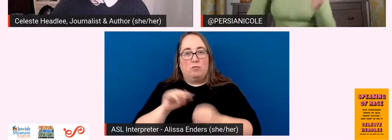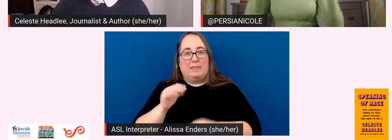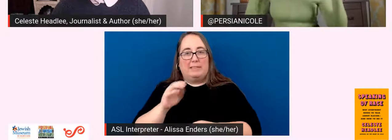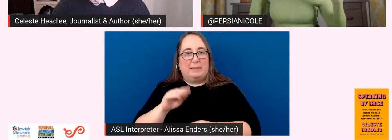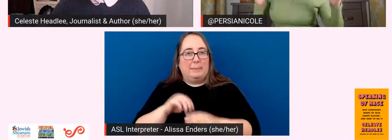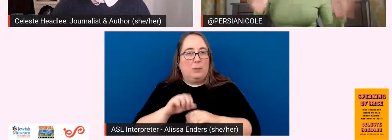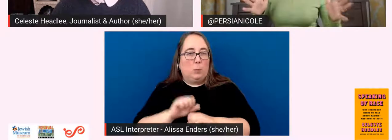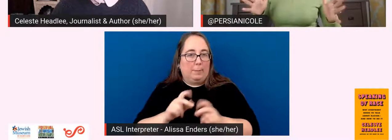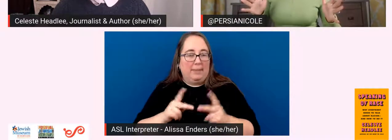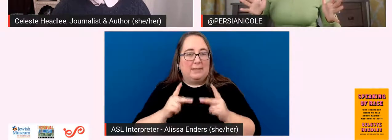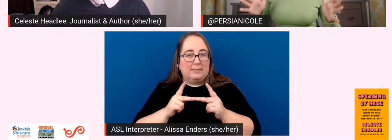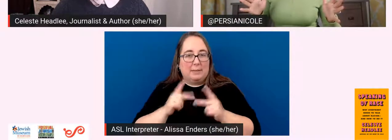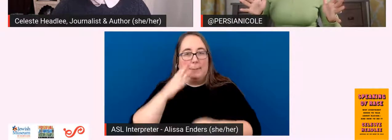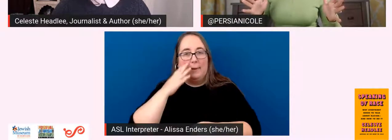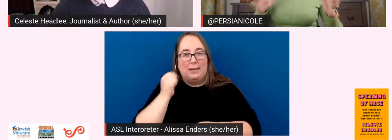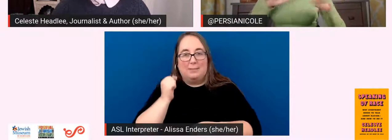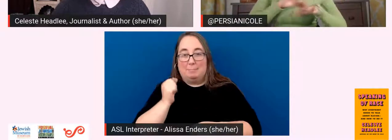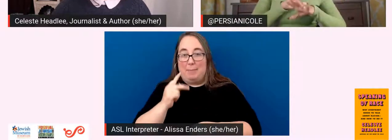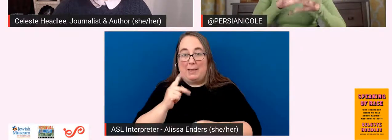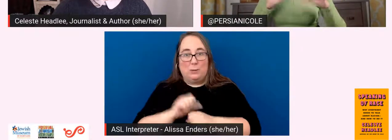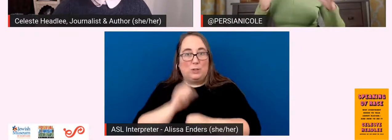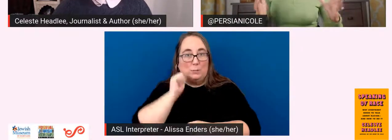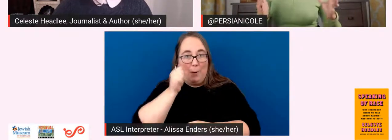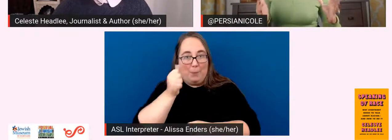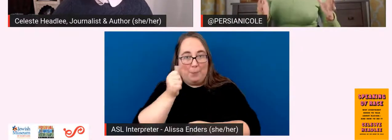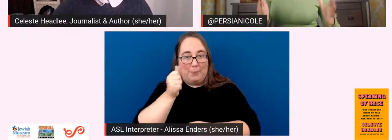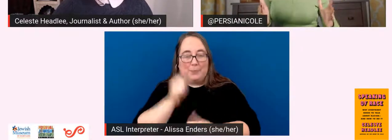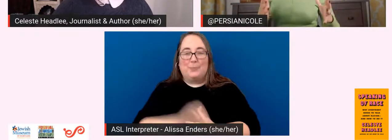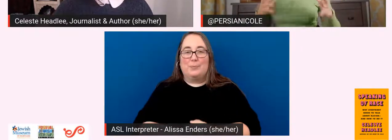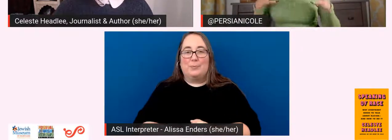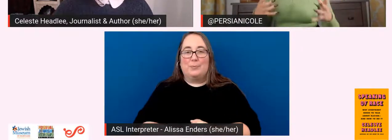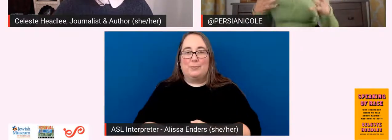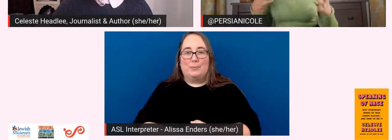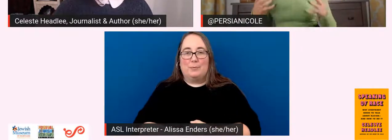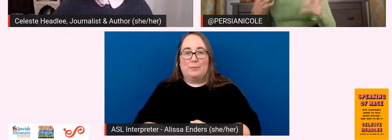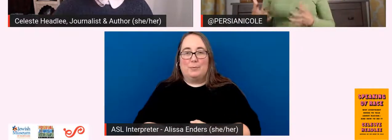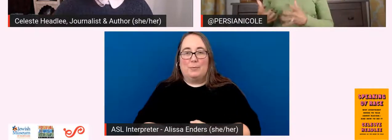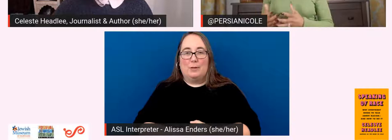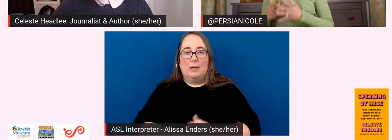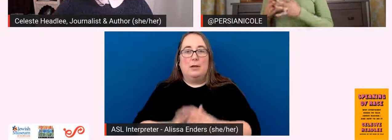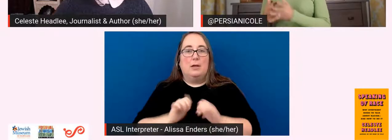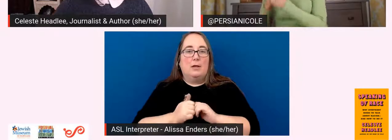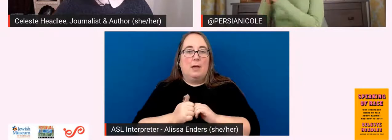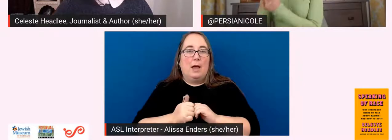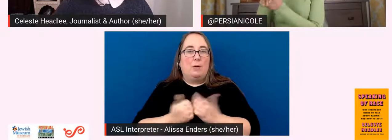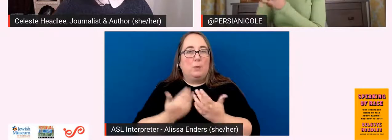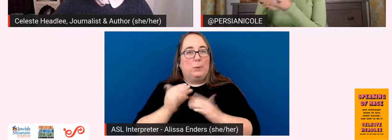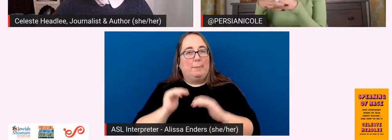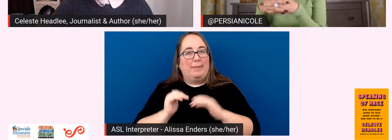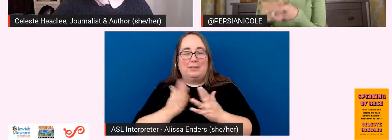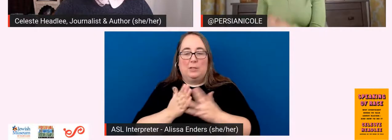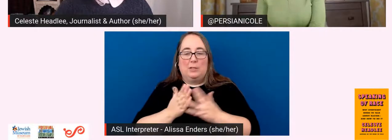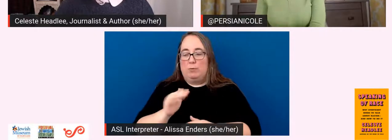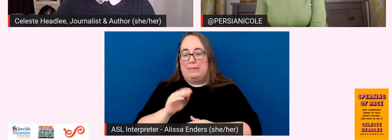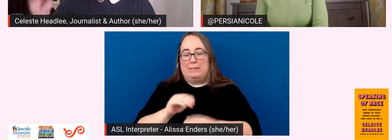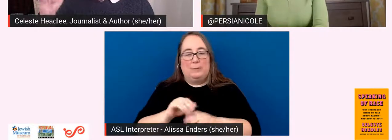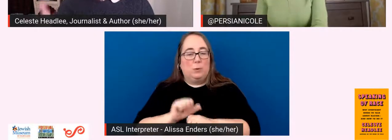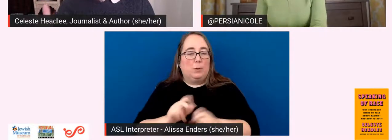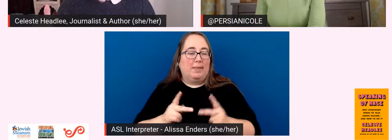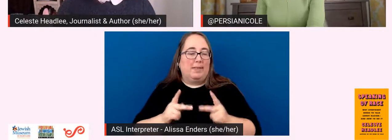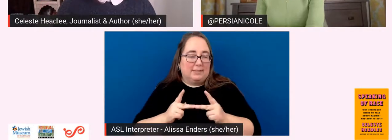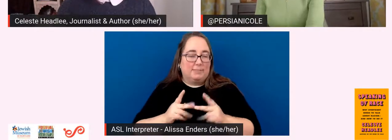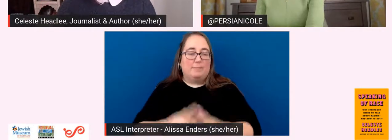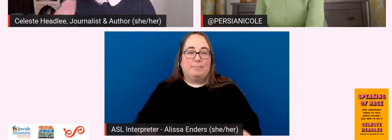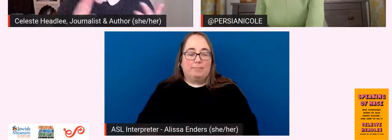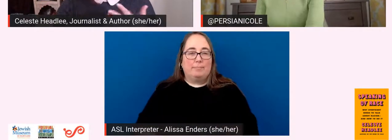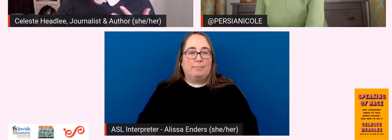workplace, because we're going back to work tomorrow, right? Before we wrap up this conversation, how can we balance and get through racism in the workplace? Very,